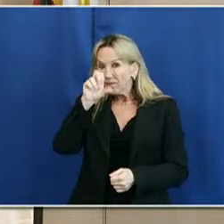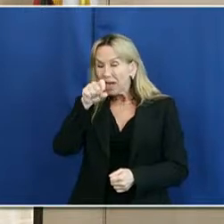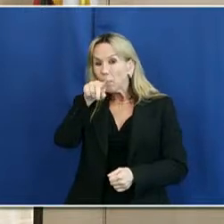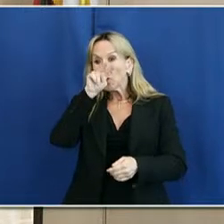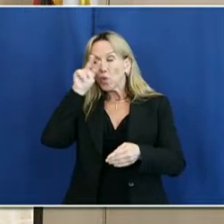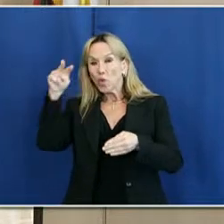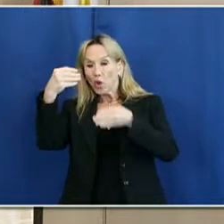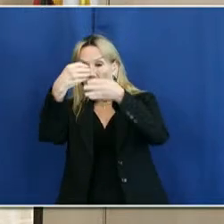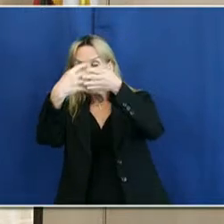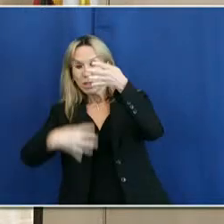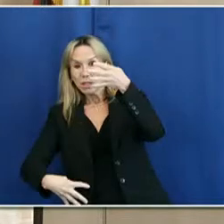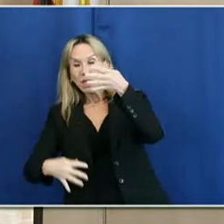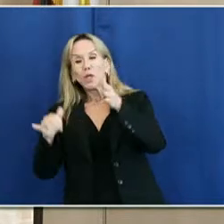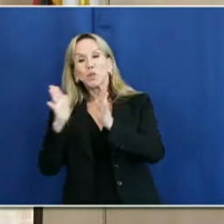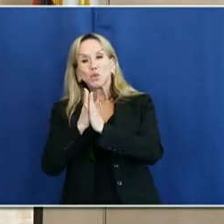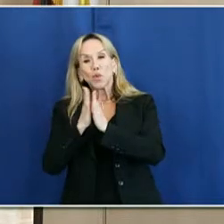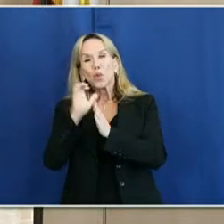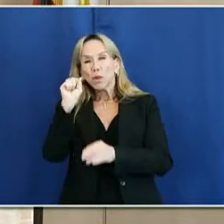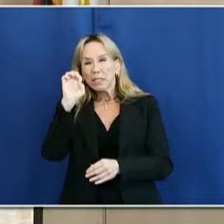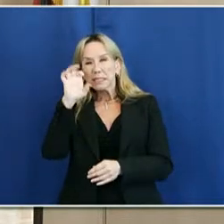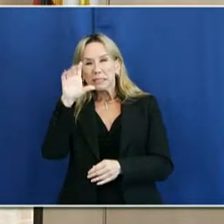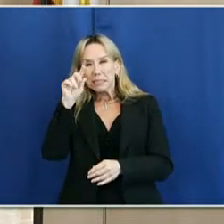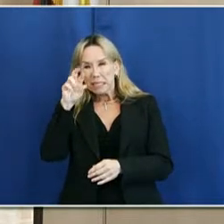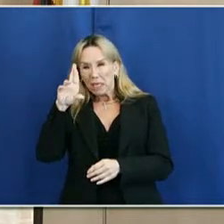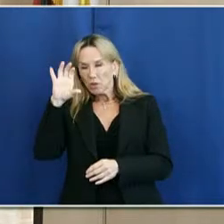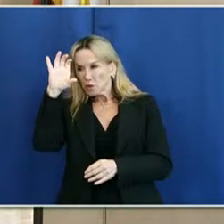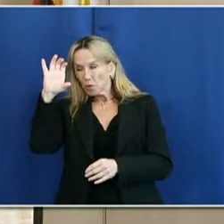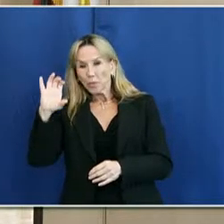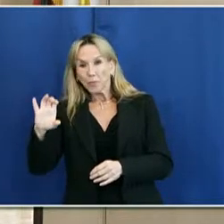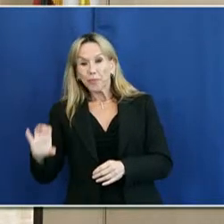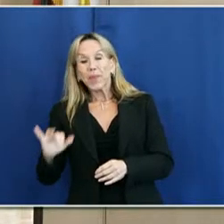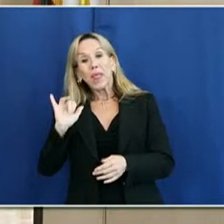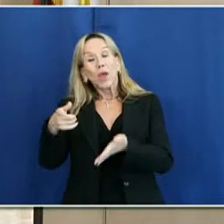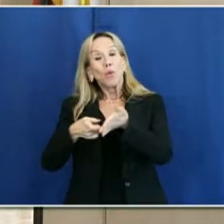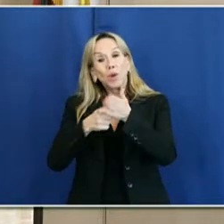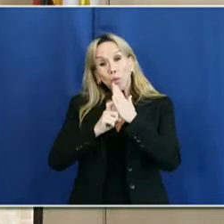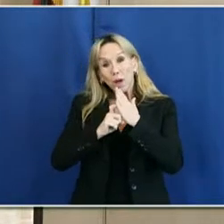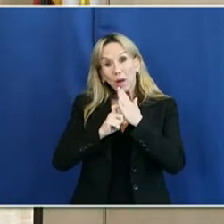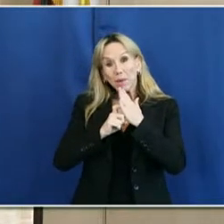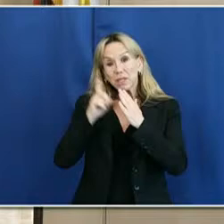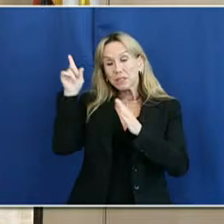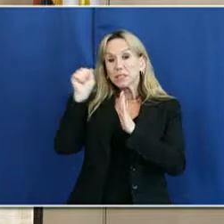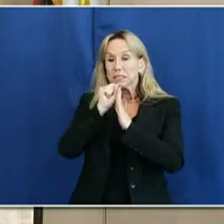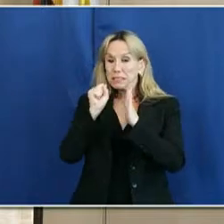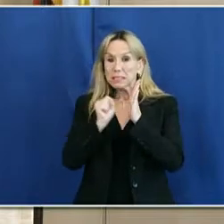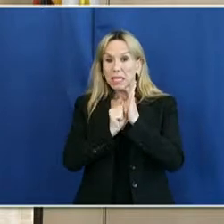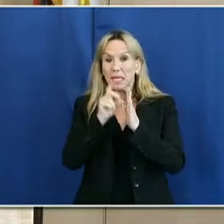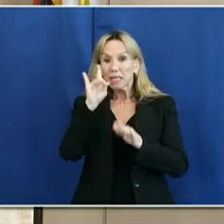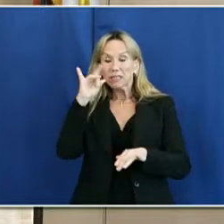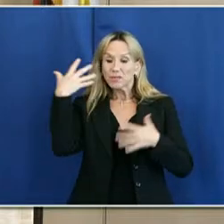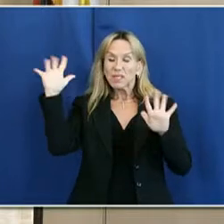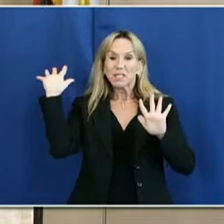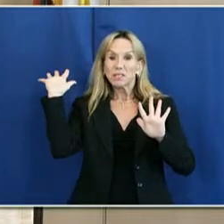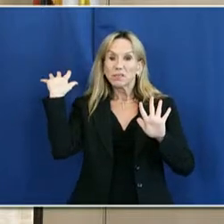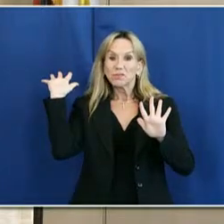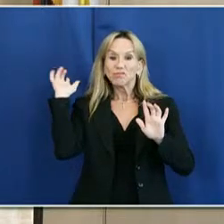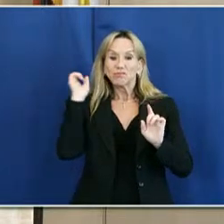school sector, the requirements that the state imposed for